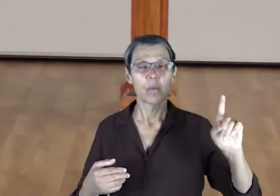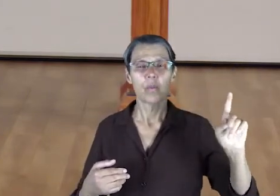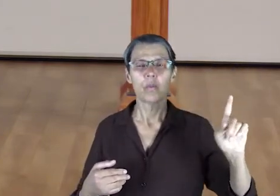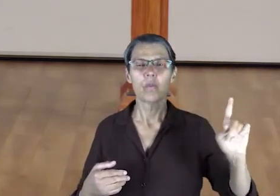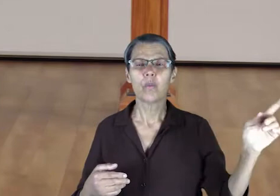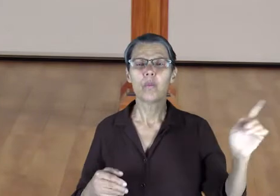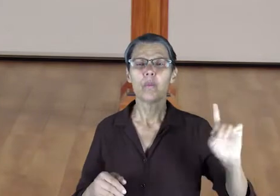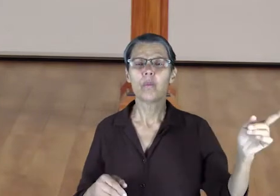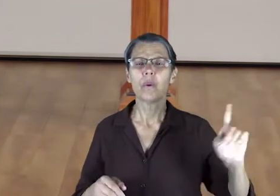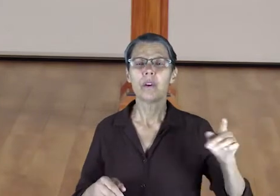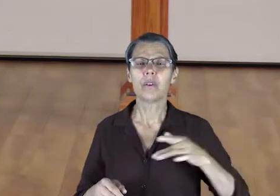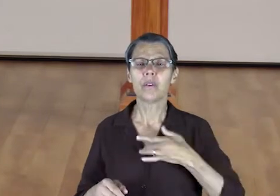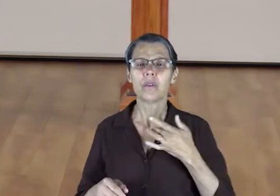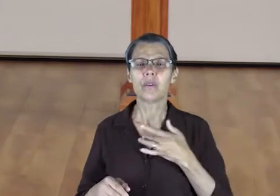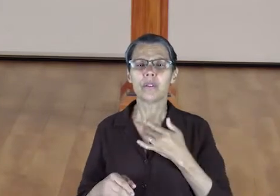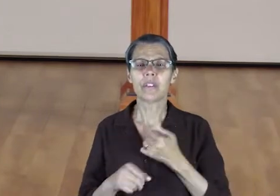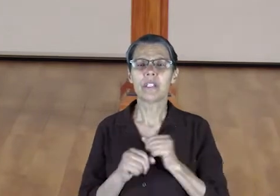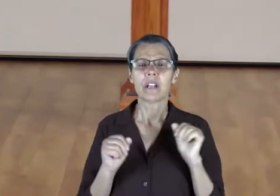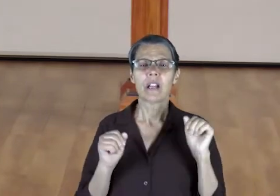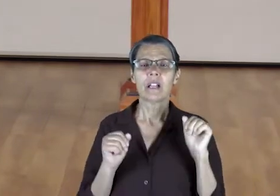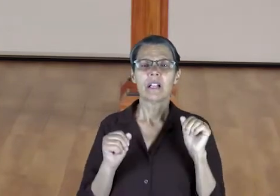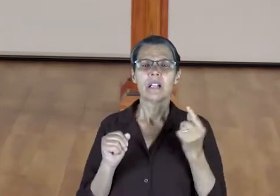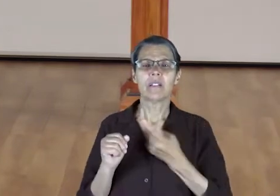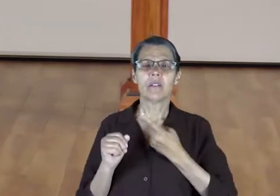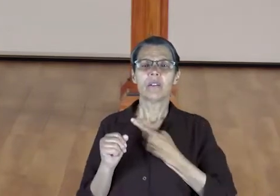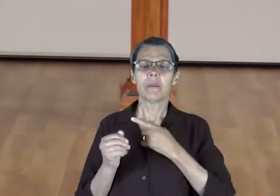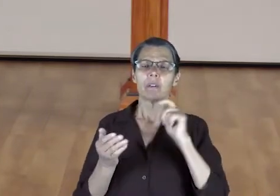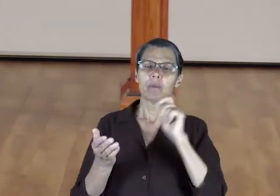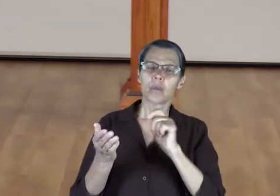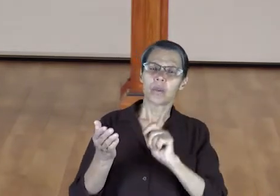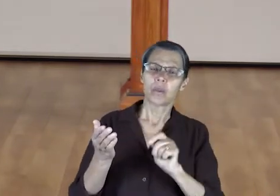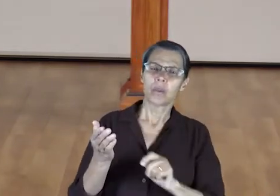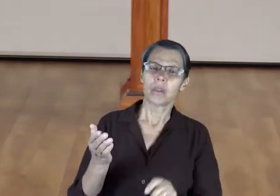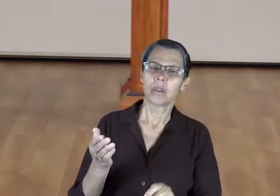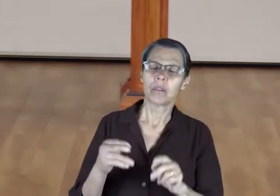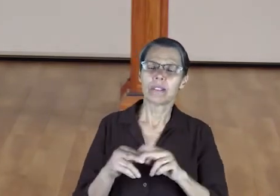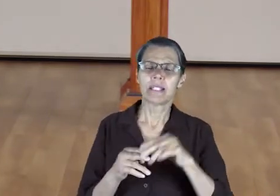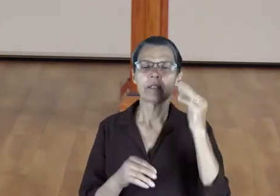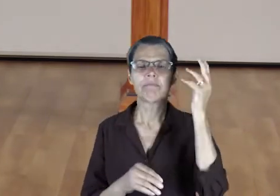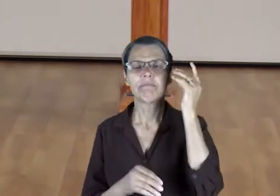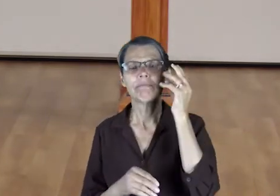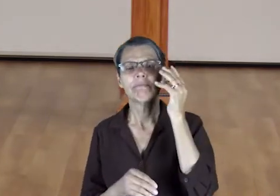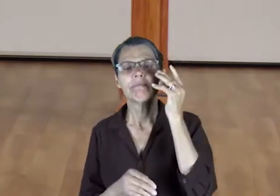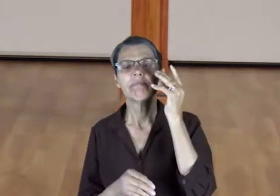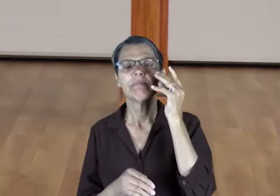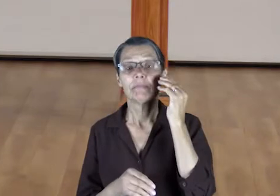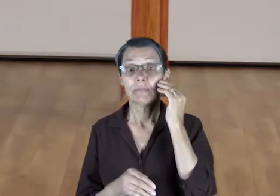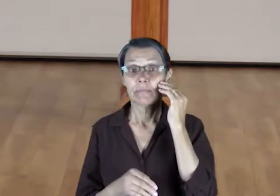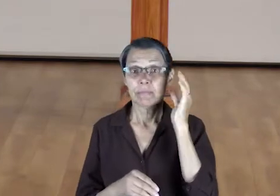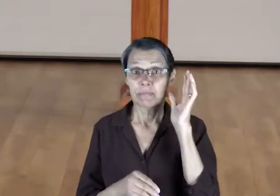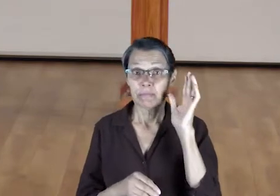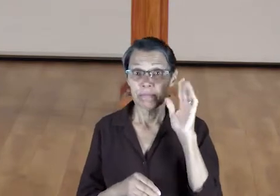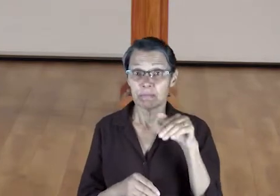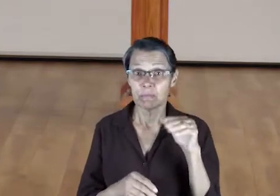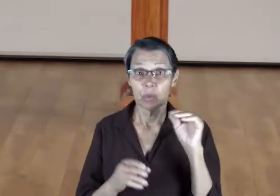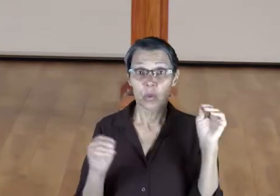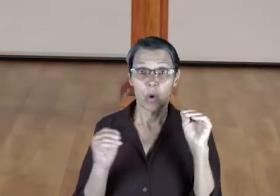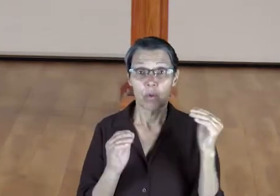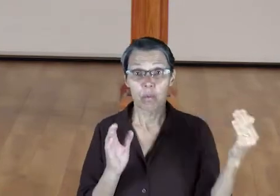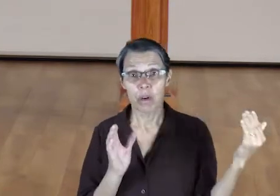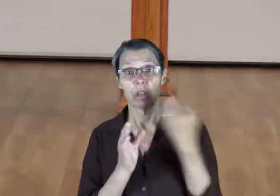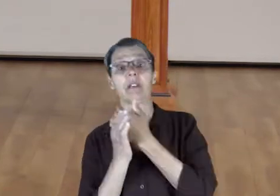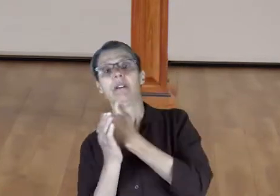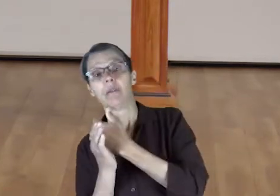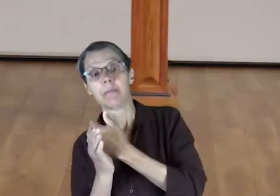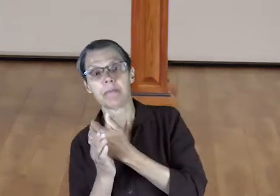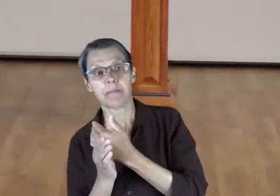safe. A place maybe where you could journal or write in your diary or maybe just sit and think and you knew you weren't likely